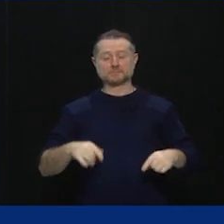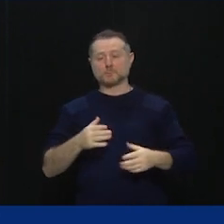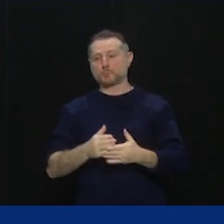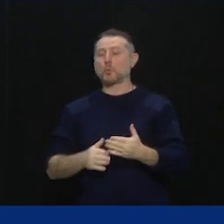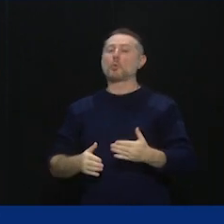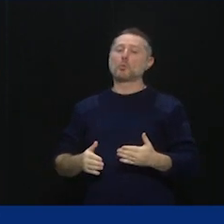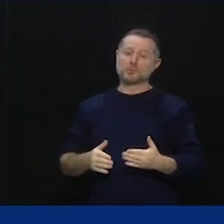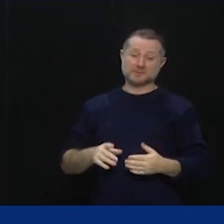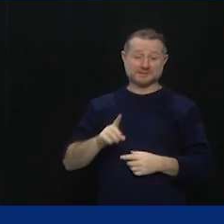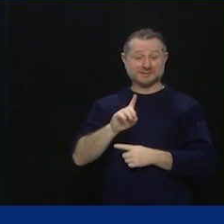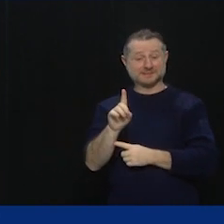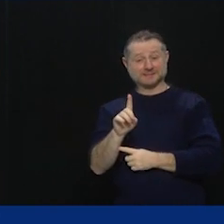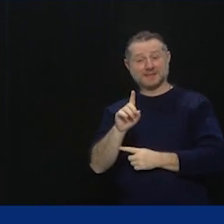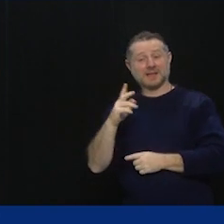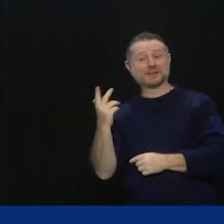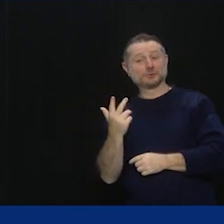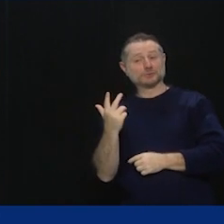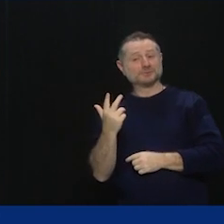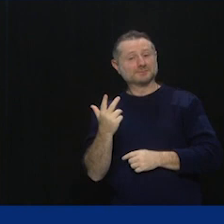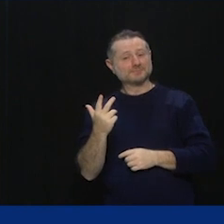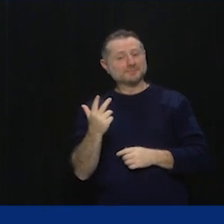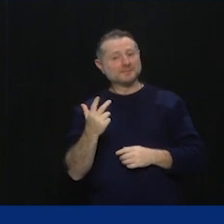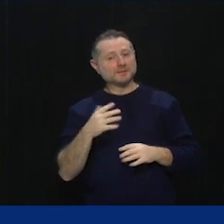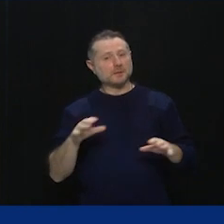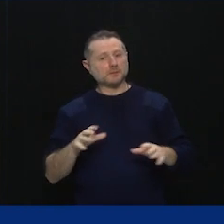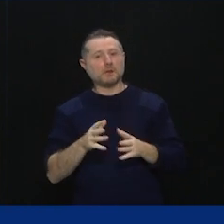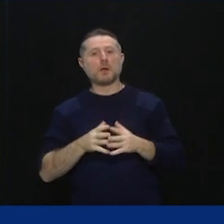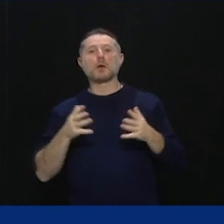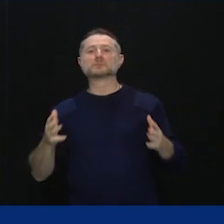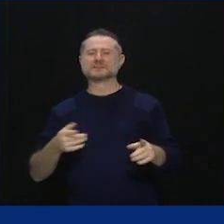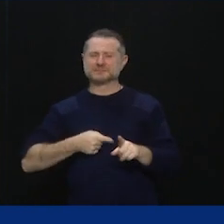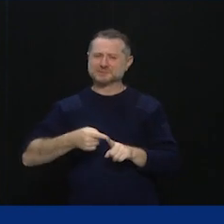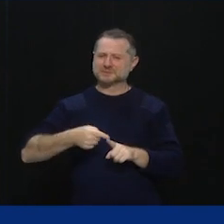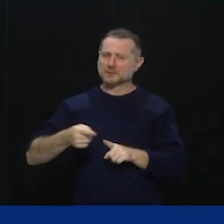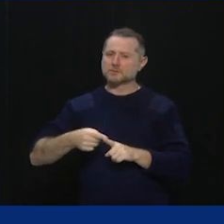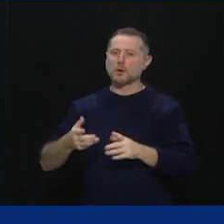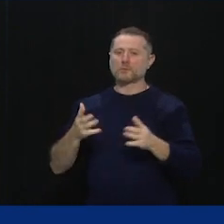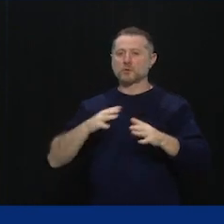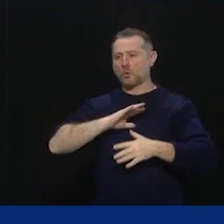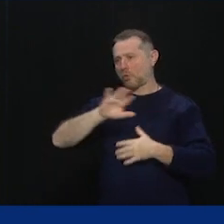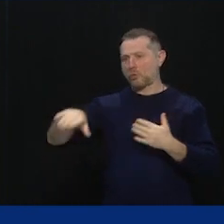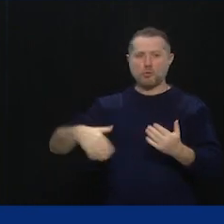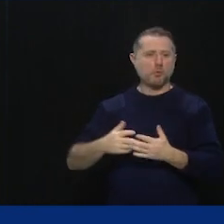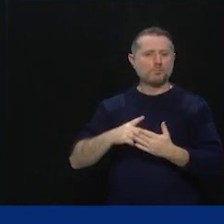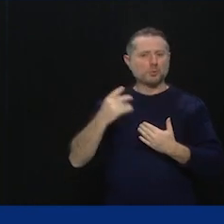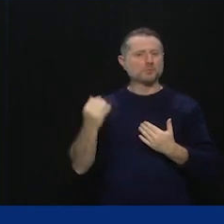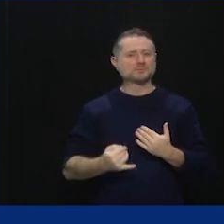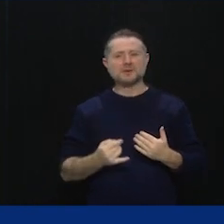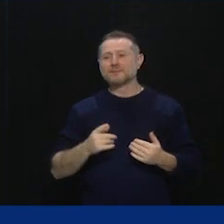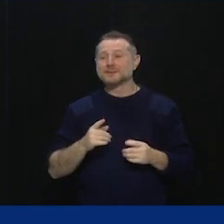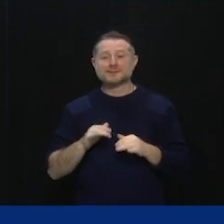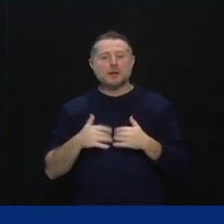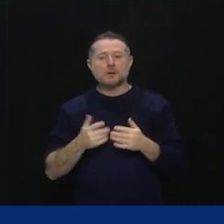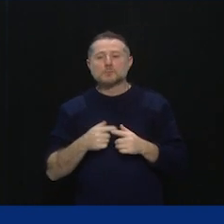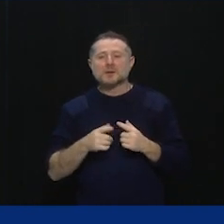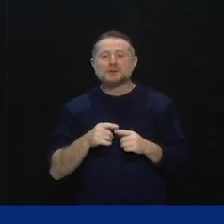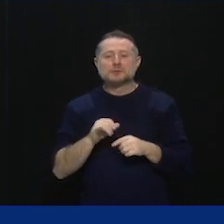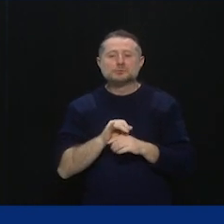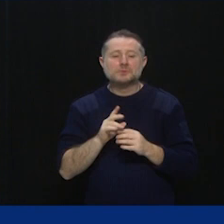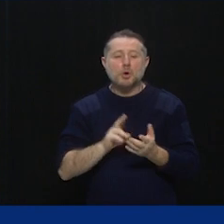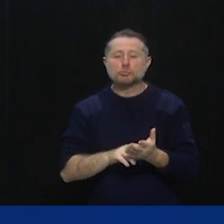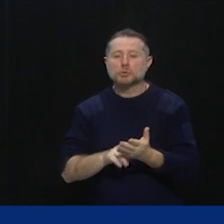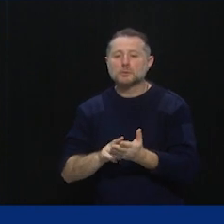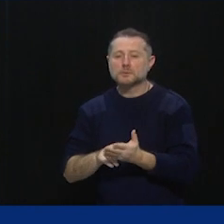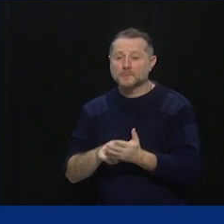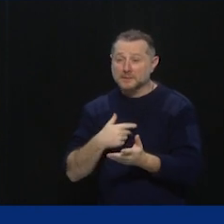did a lot of the master planning of the overall project. And then our trade contractors, many of whom we've worked with for decades, most of